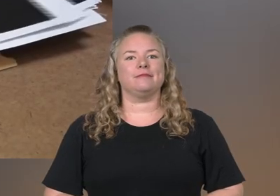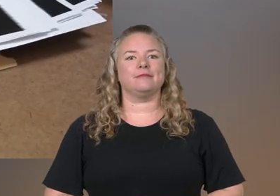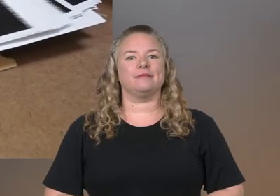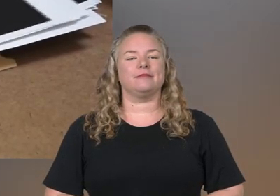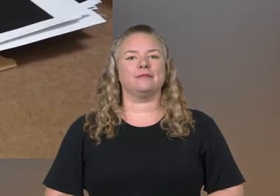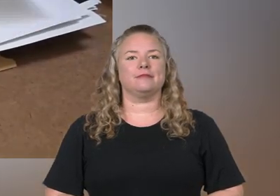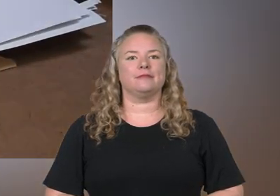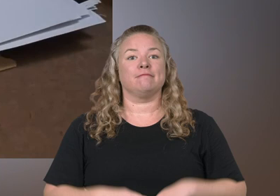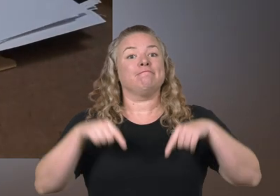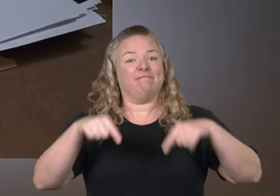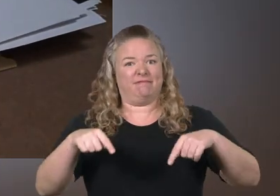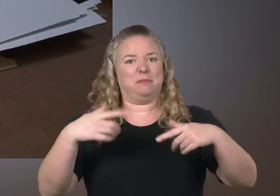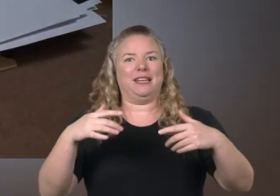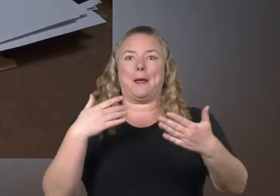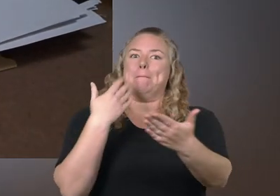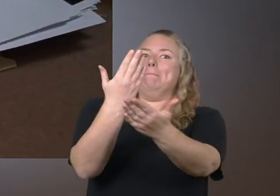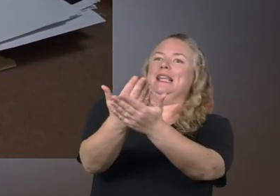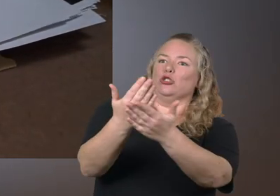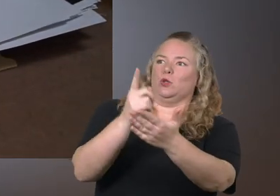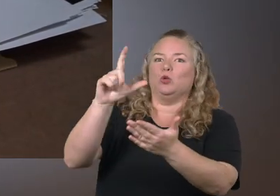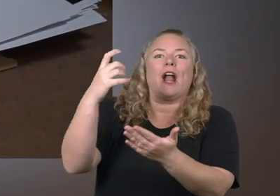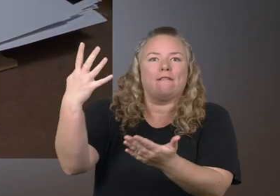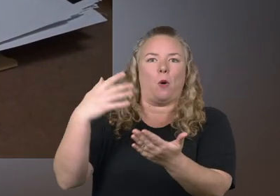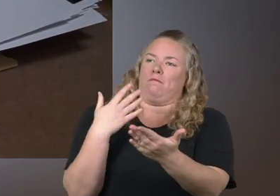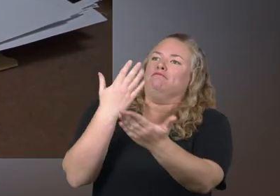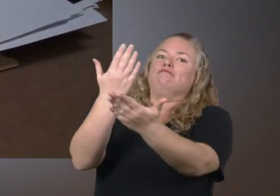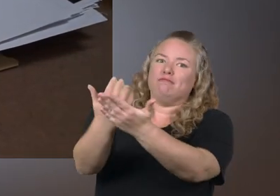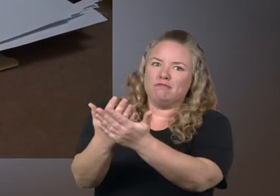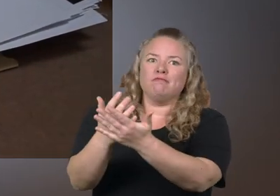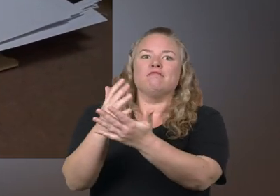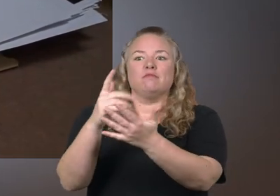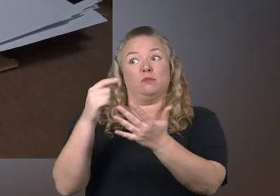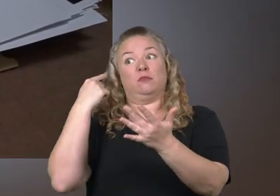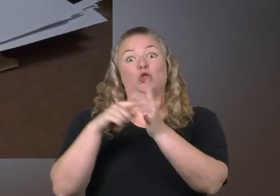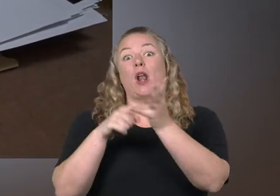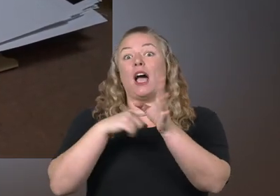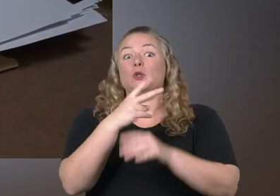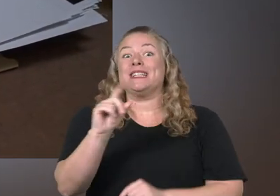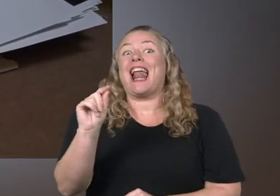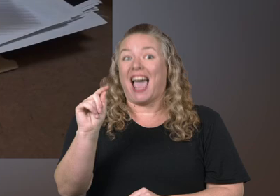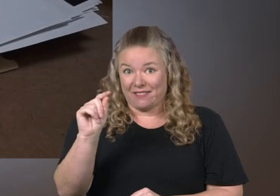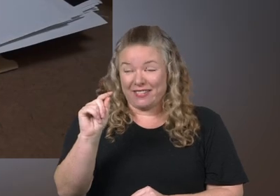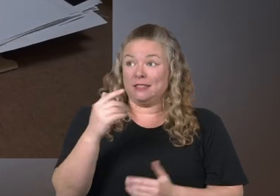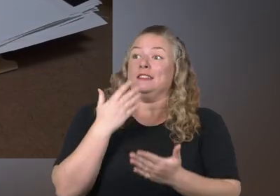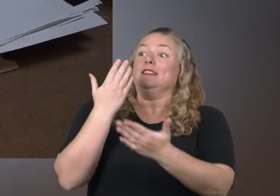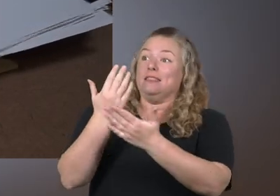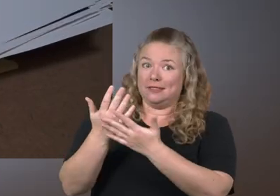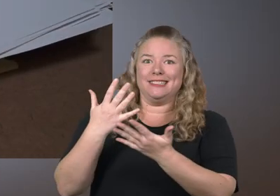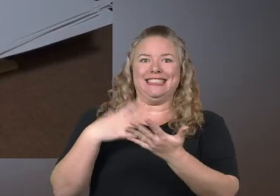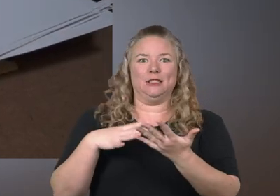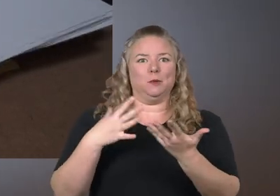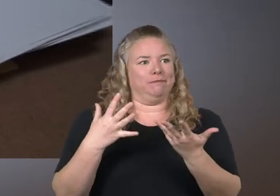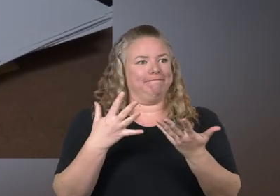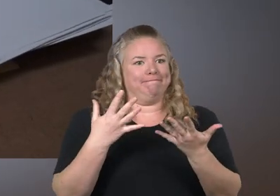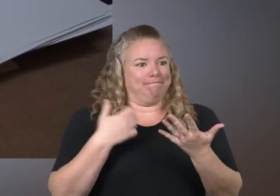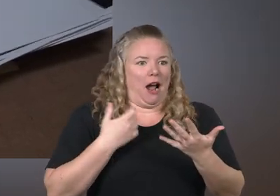This is the sort of pitch that I made to Channel 4. This is in July 2011.